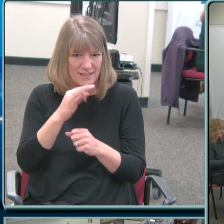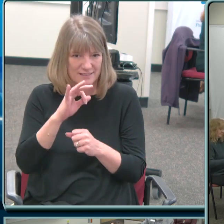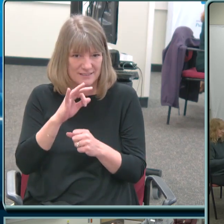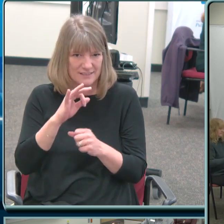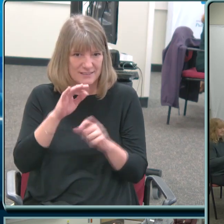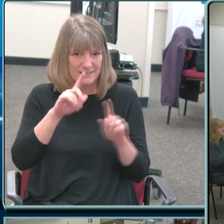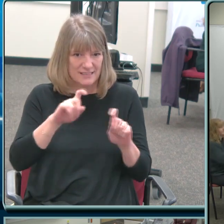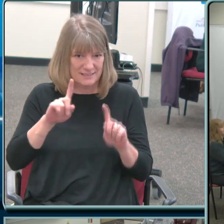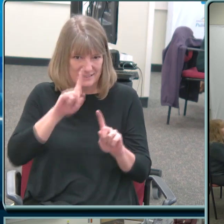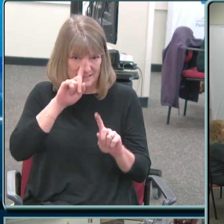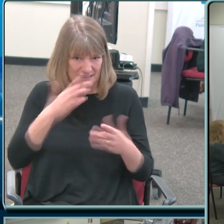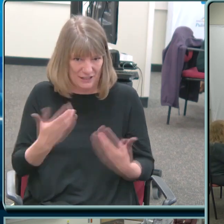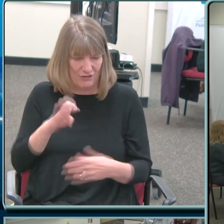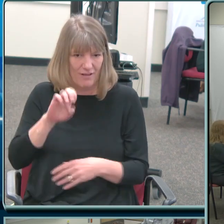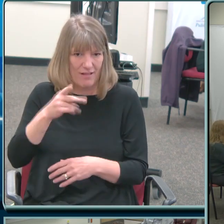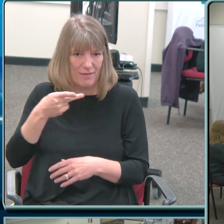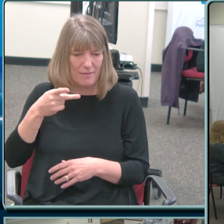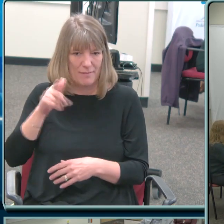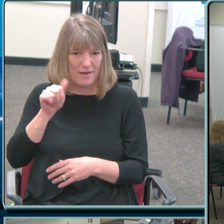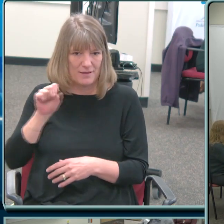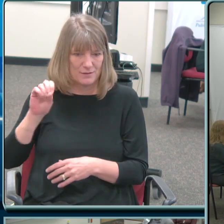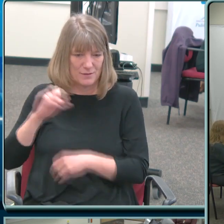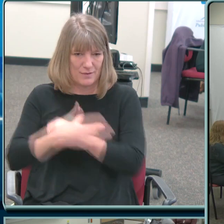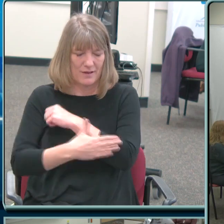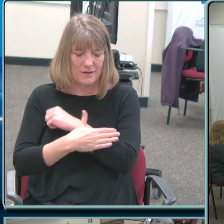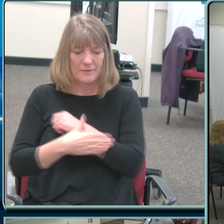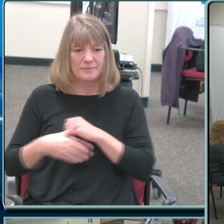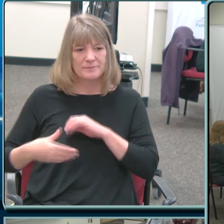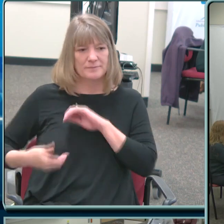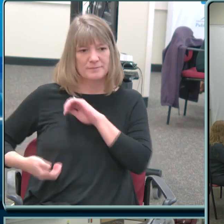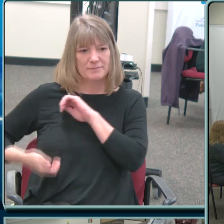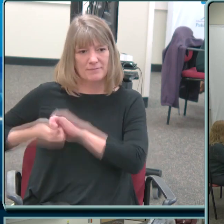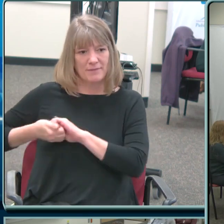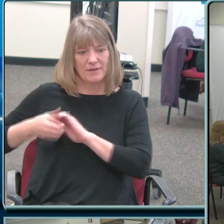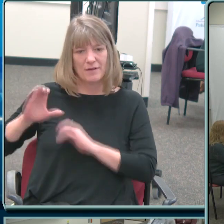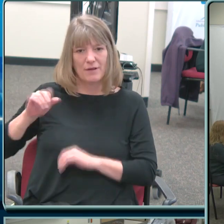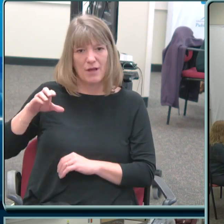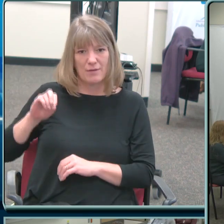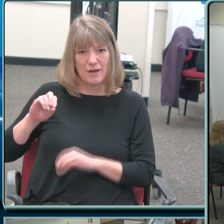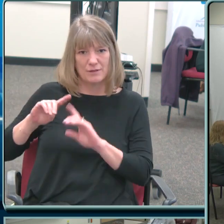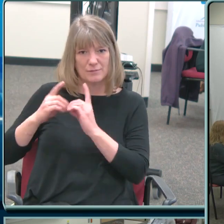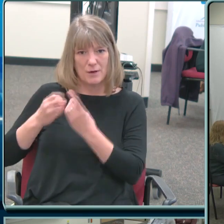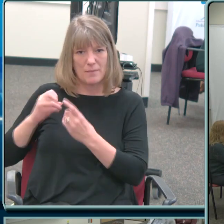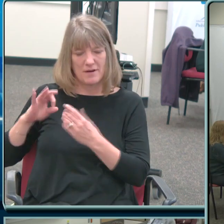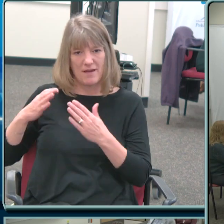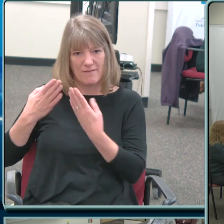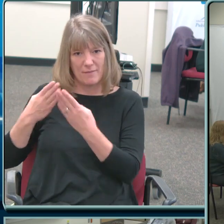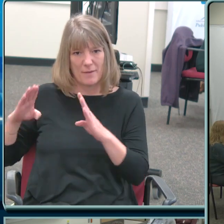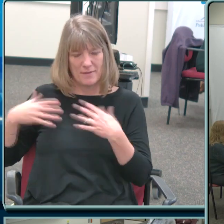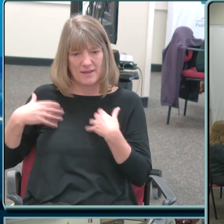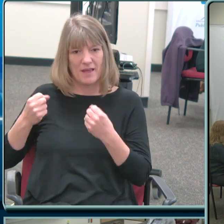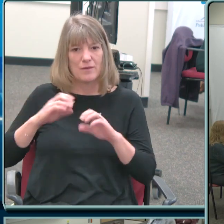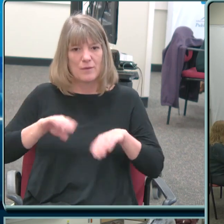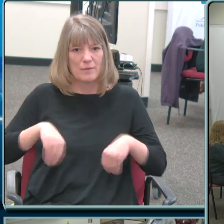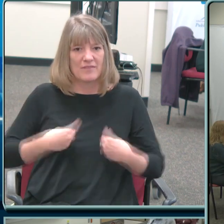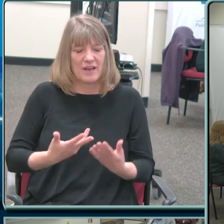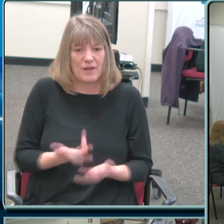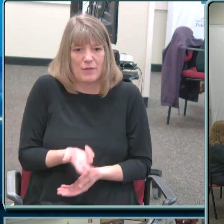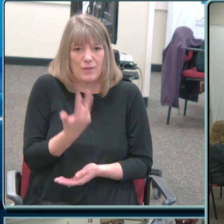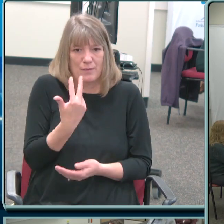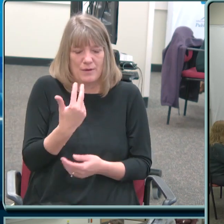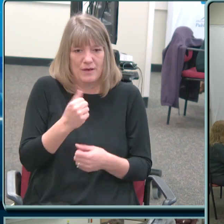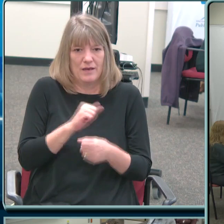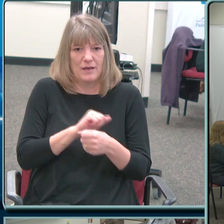County. So in partnership with the Colorado Department of Public Health, El Paso County provided free